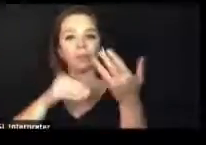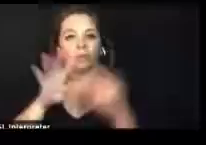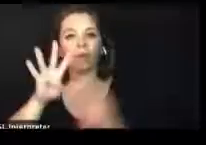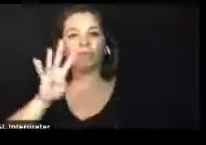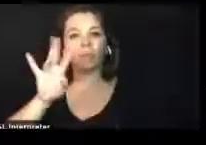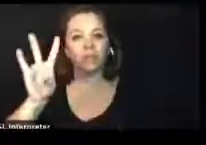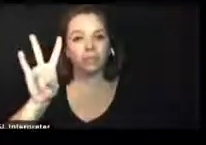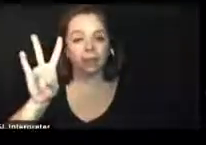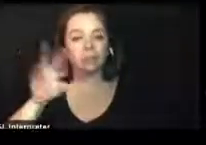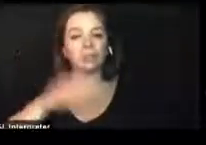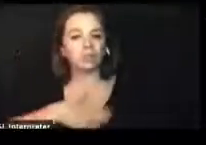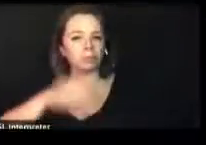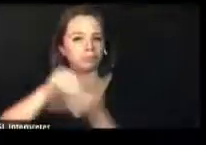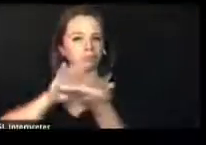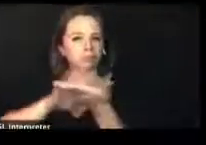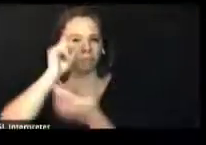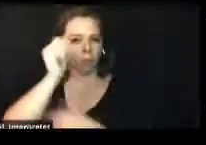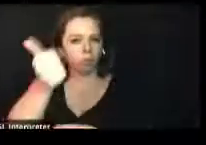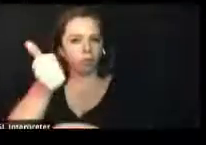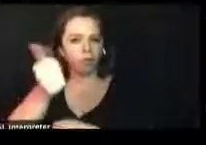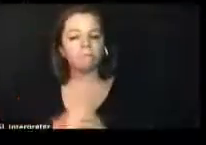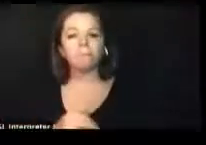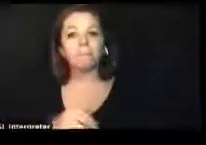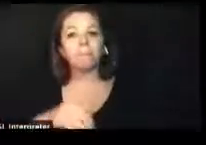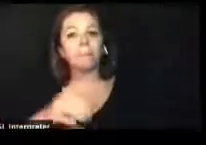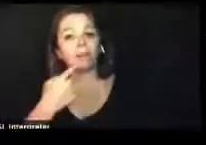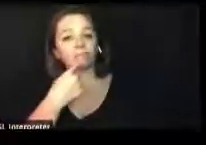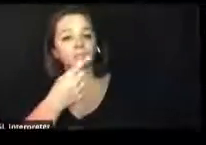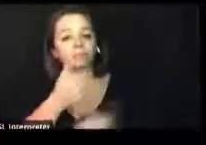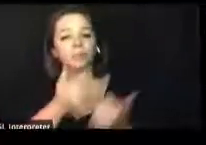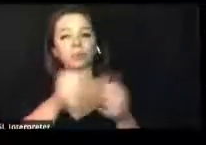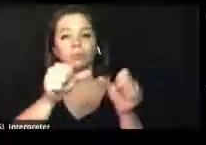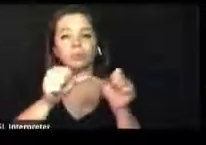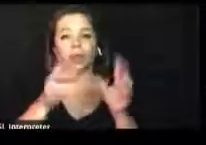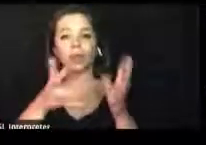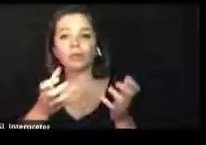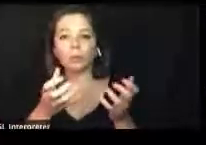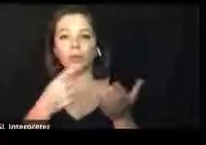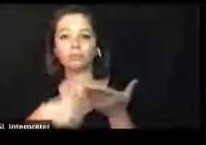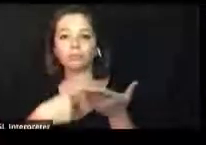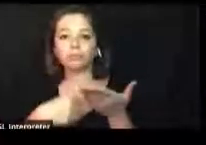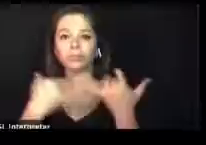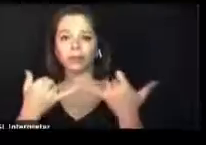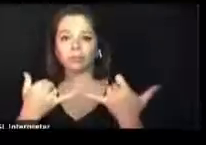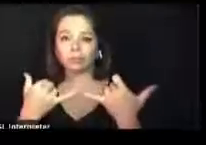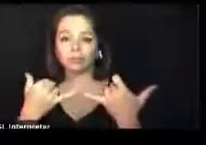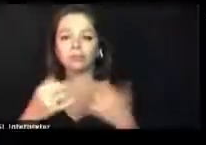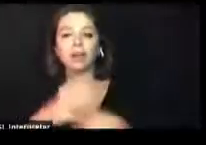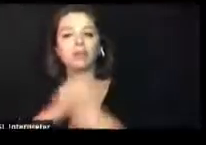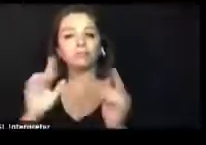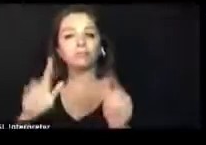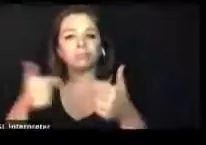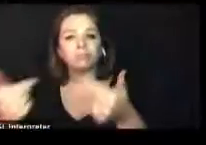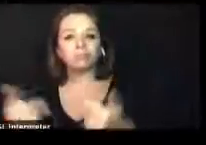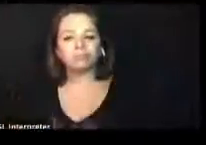that for future reference. And if you'll please let the mapper know of an area if you would like to discuss it, the floor is yours.